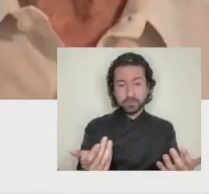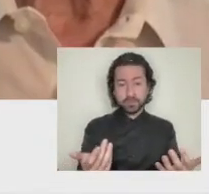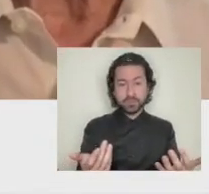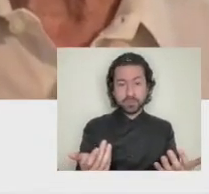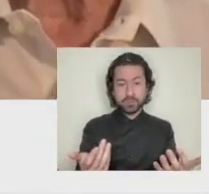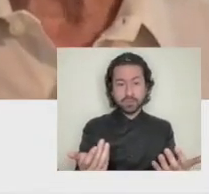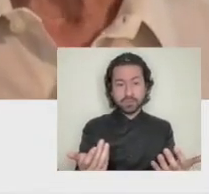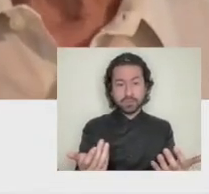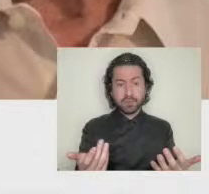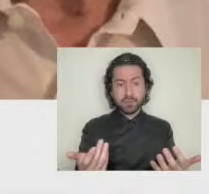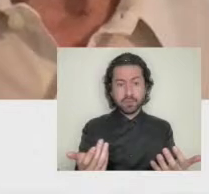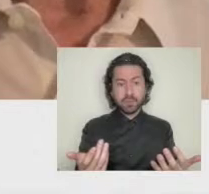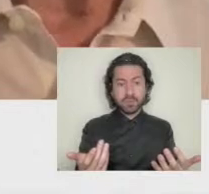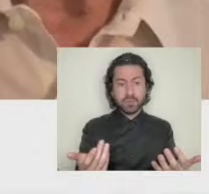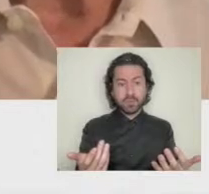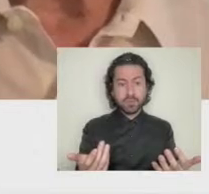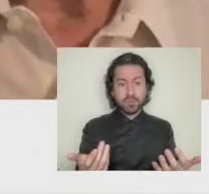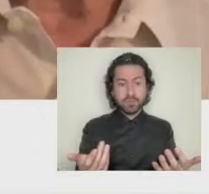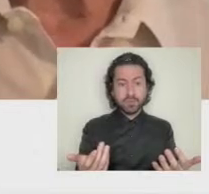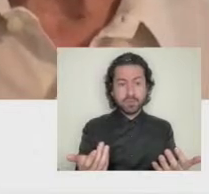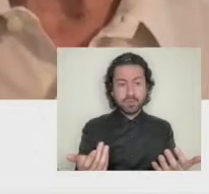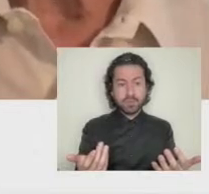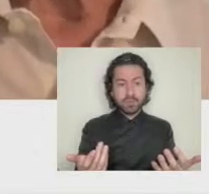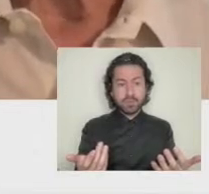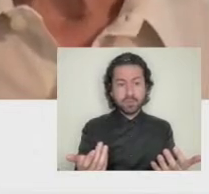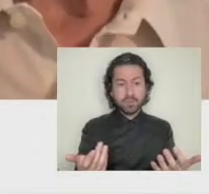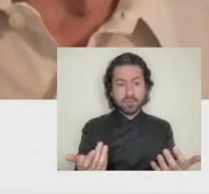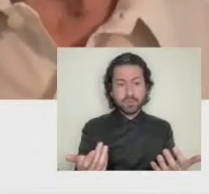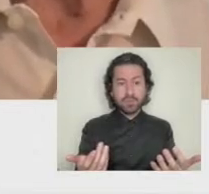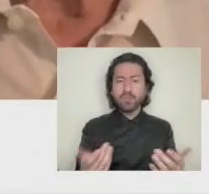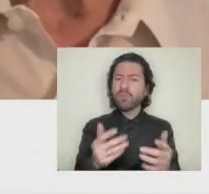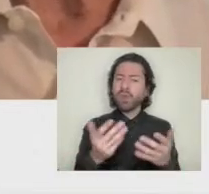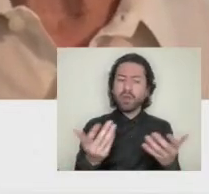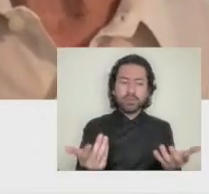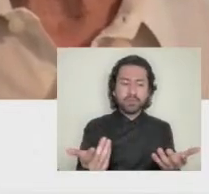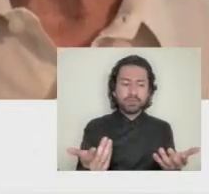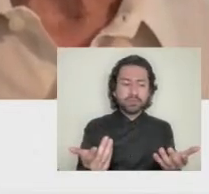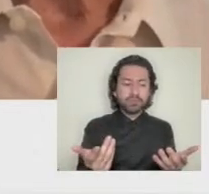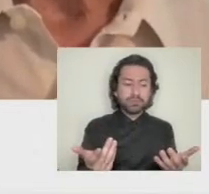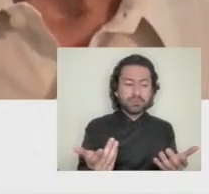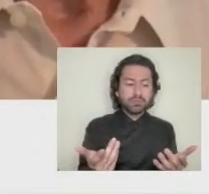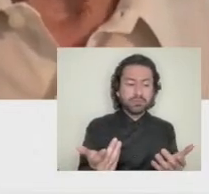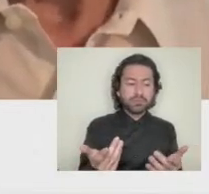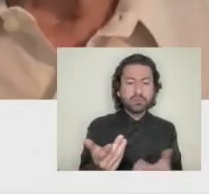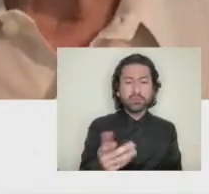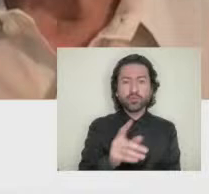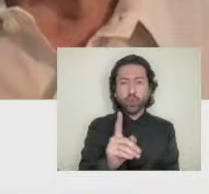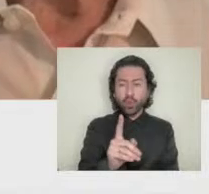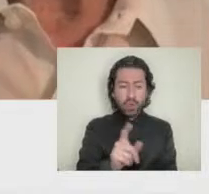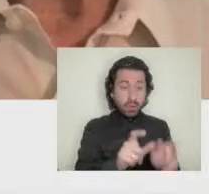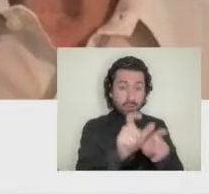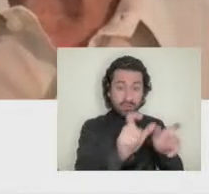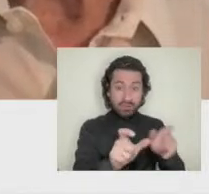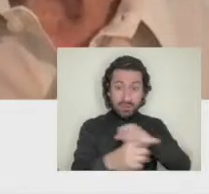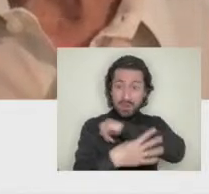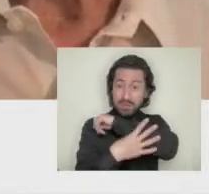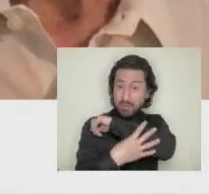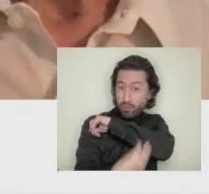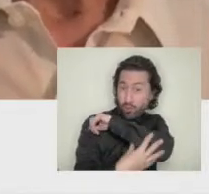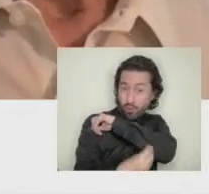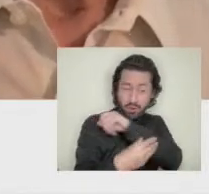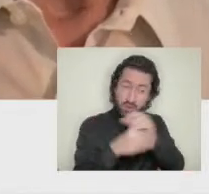high mortality, what about having a look at the rich with their low mortality? And by that I